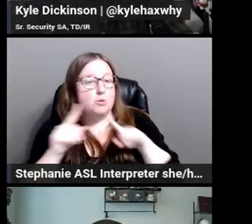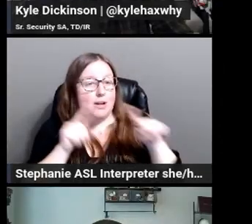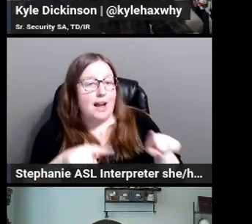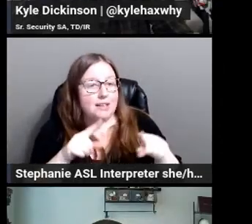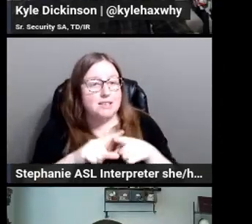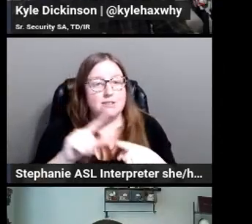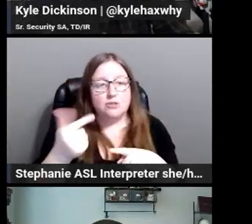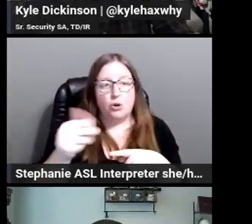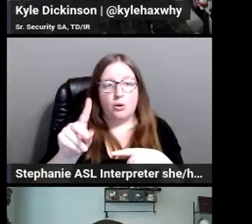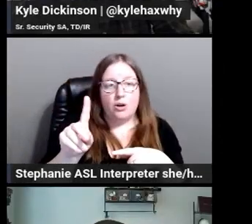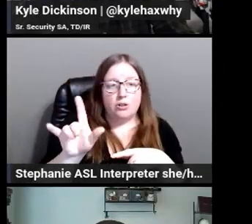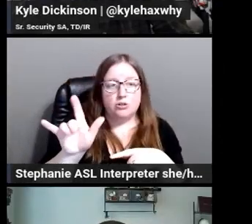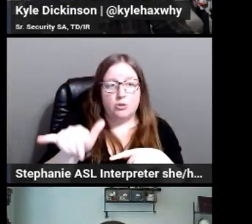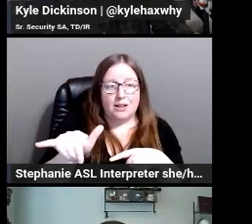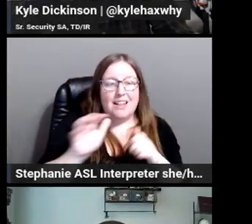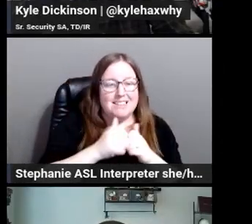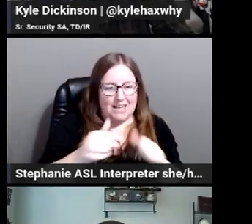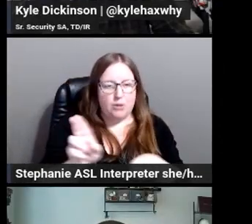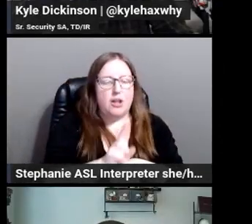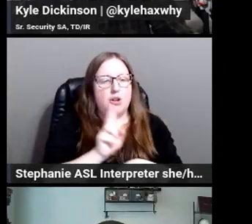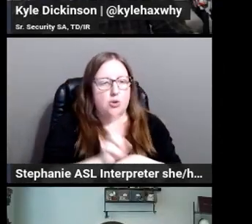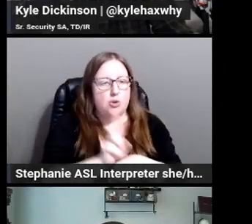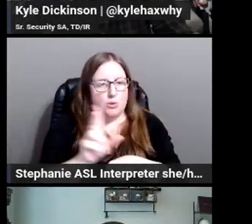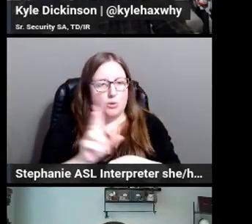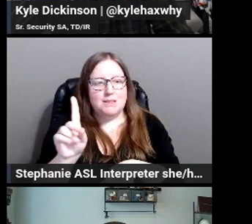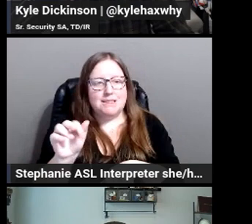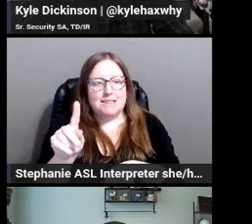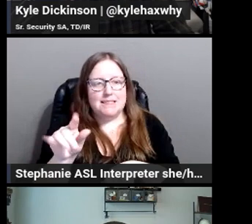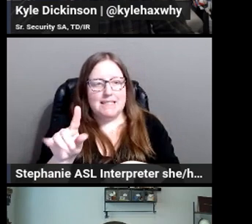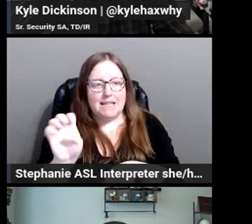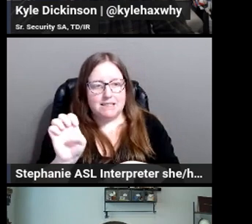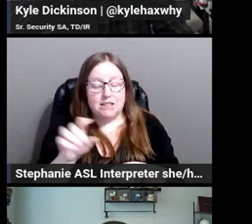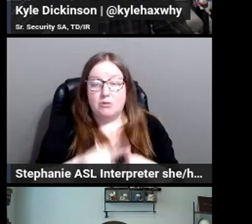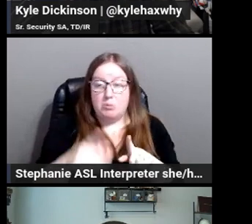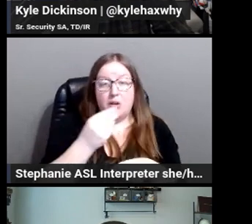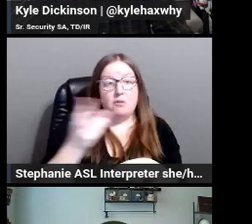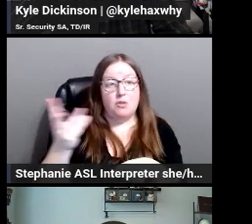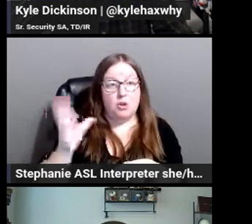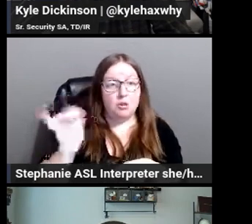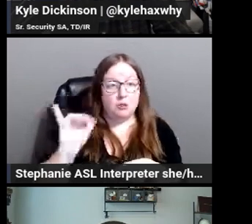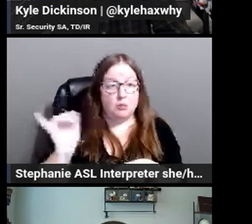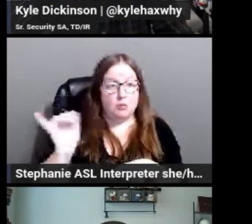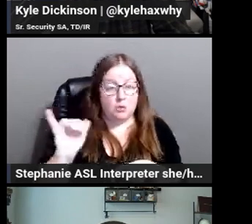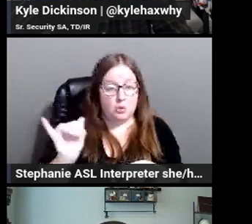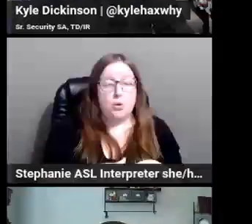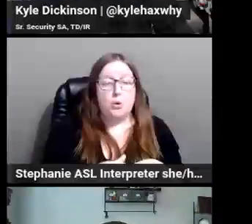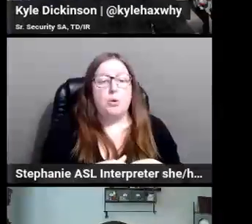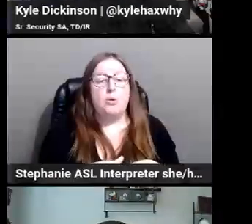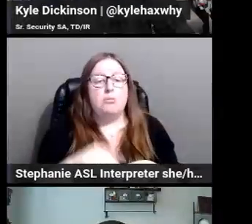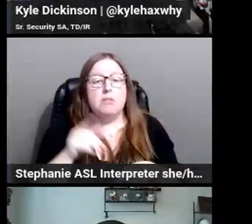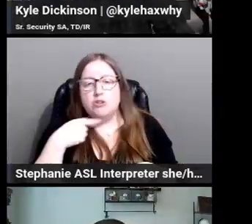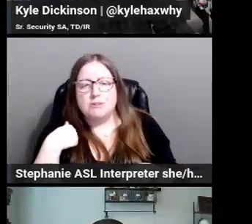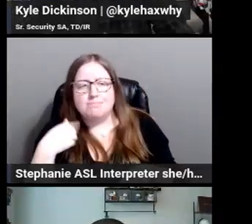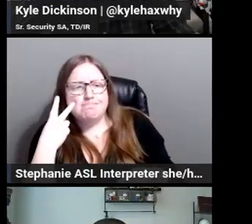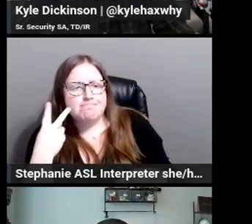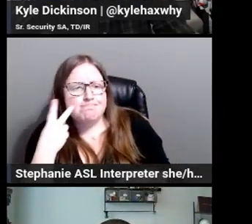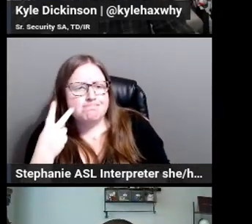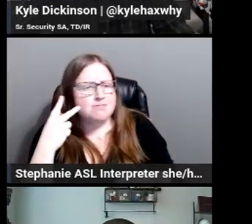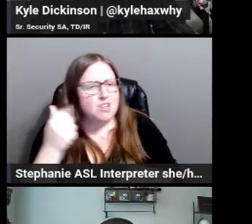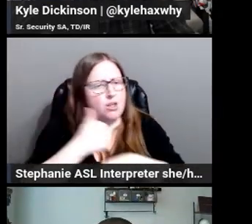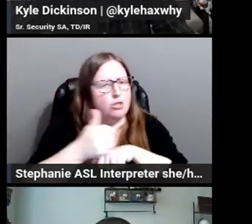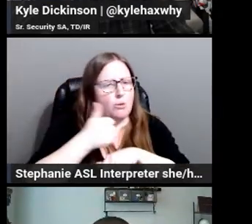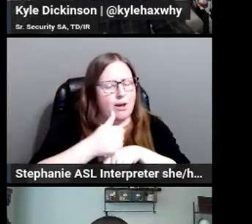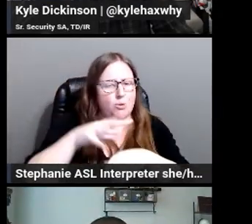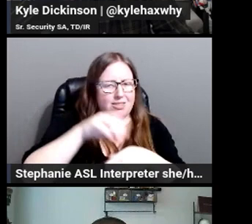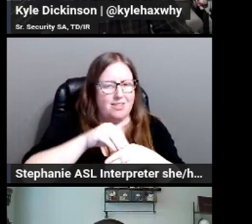duty findings, and that's how they use detective. But we also have quite a few that they actually, do their little poking and around and threat hunting within detective, and that's